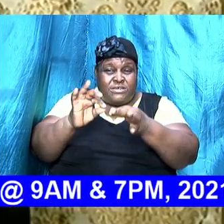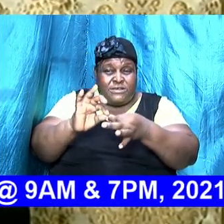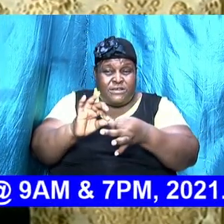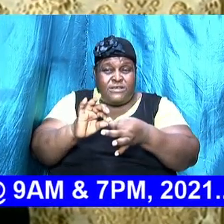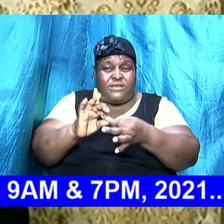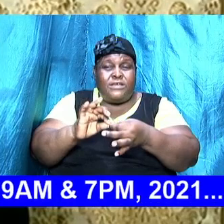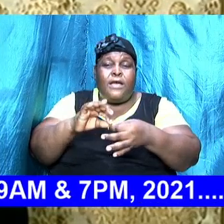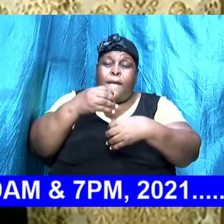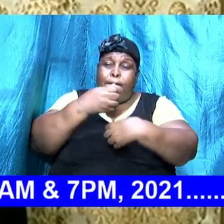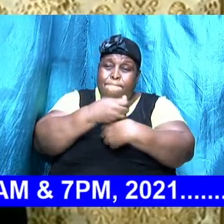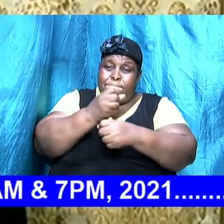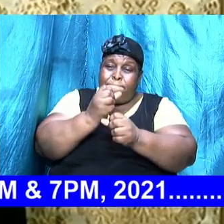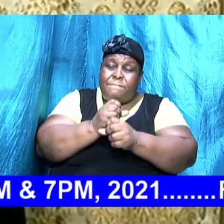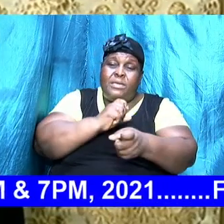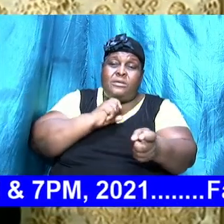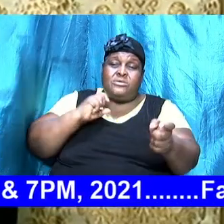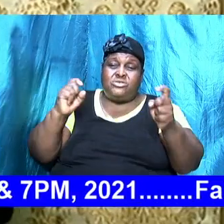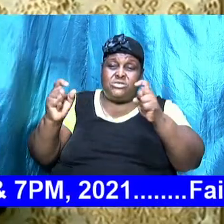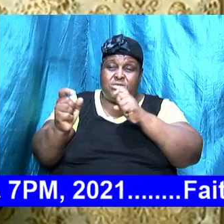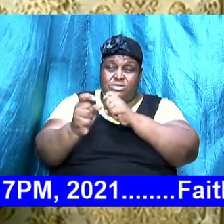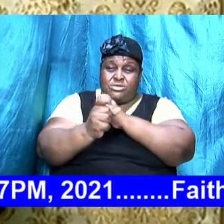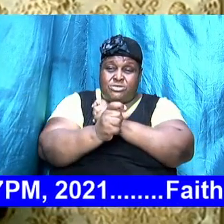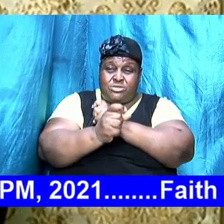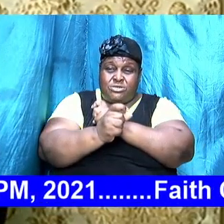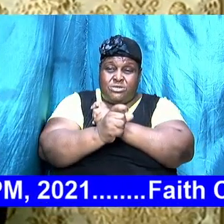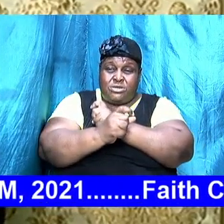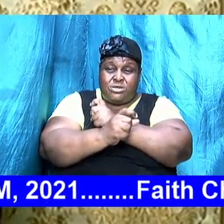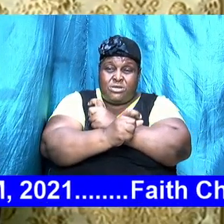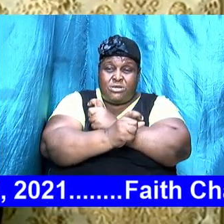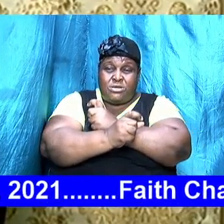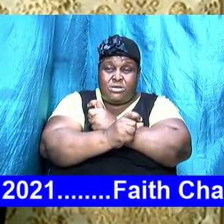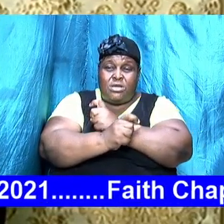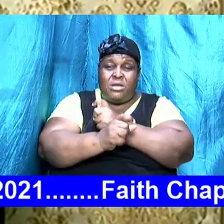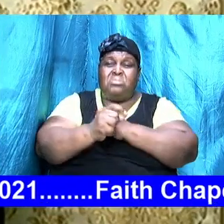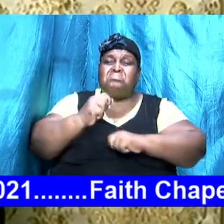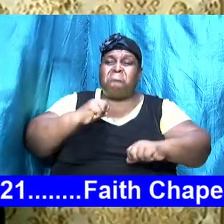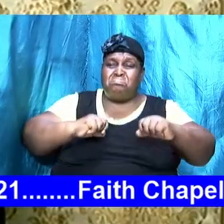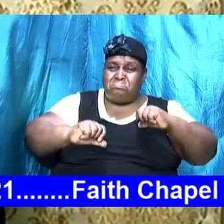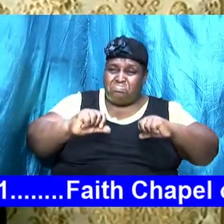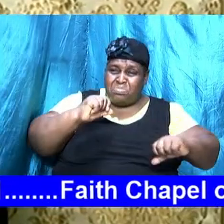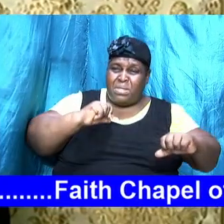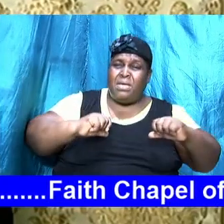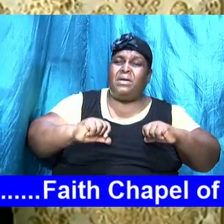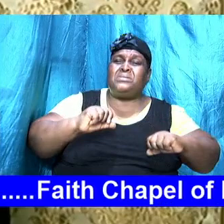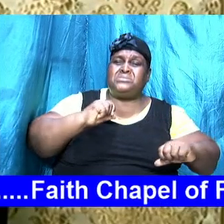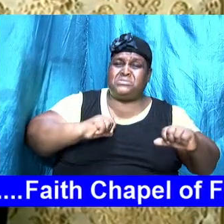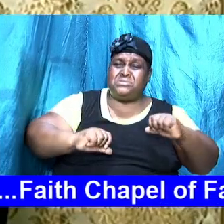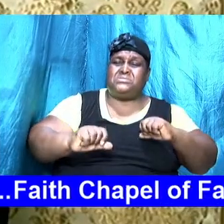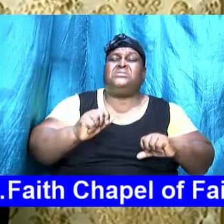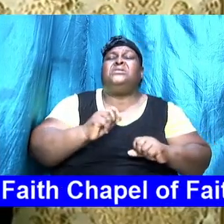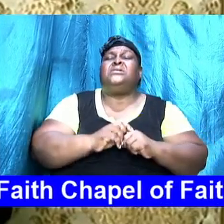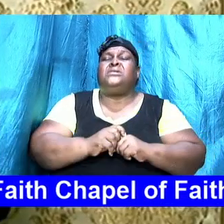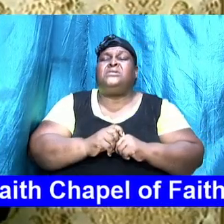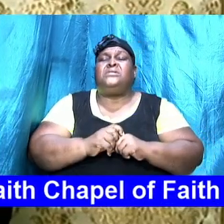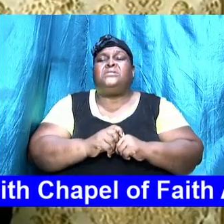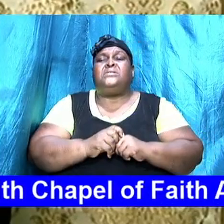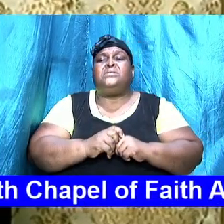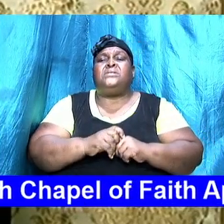to make changes, and to act rationally, and to